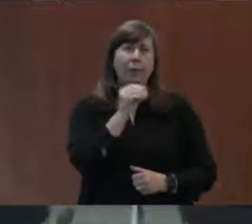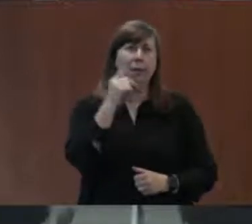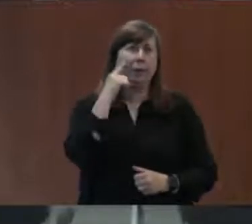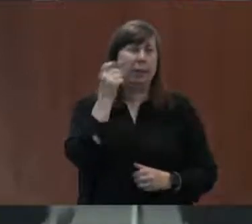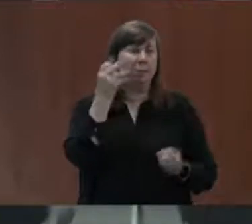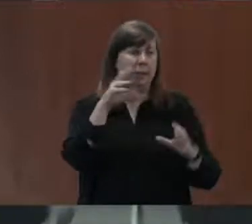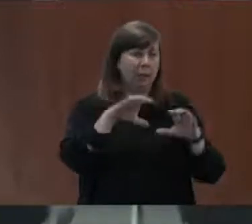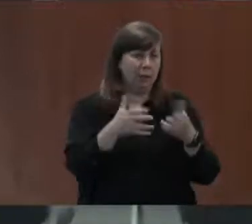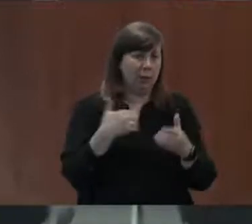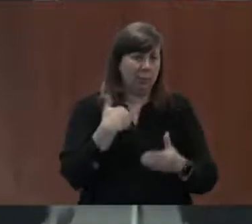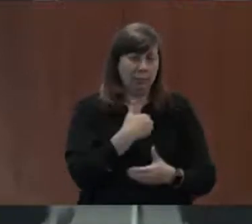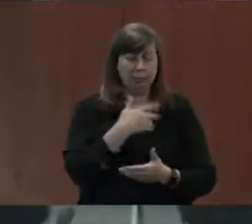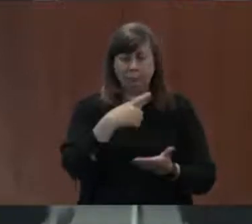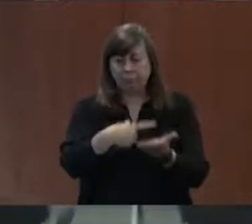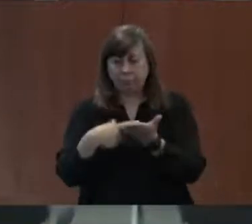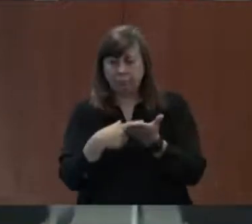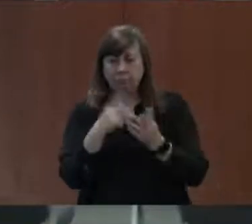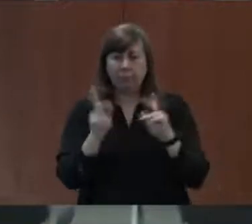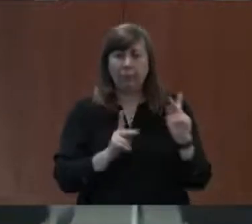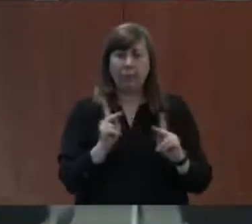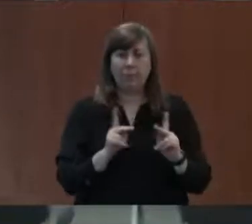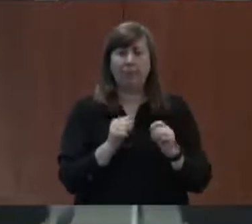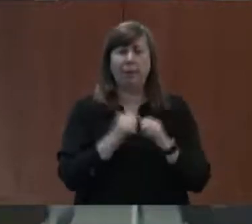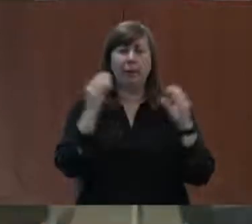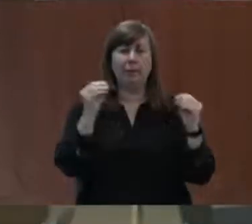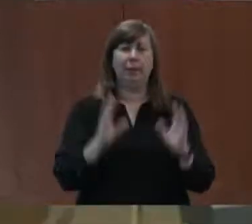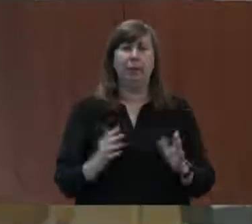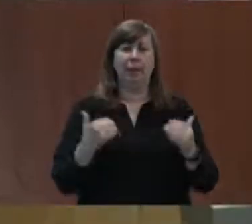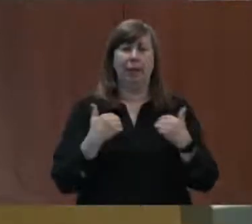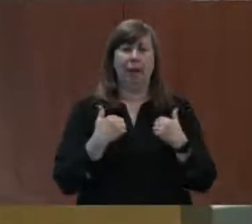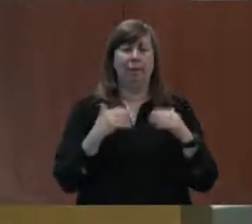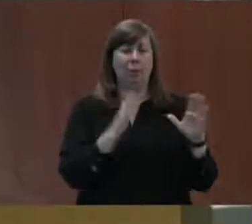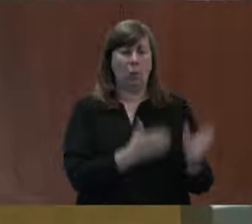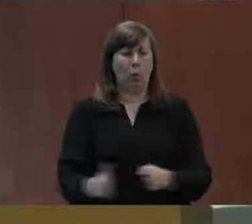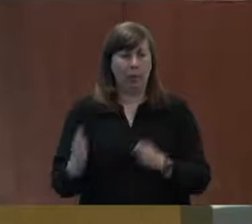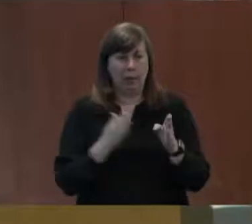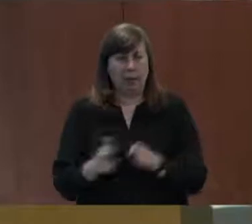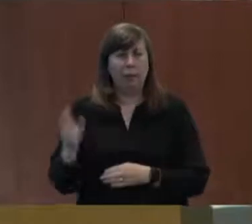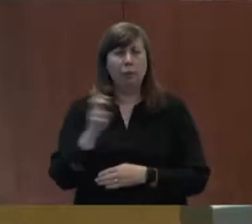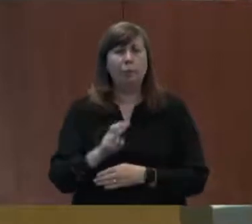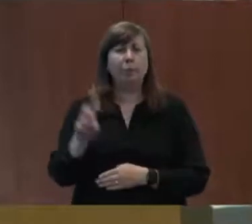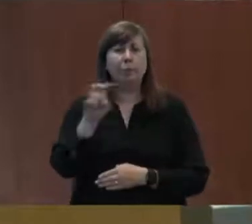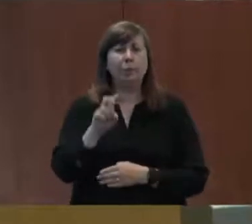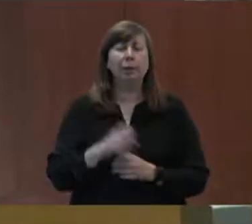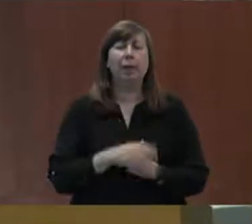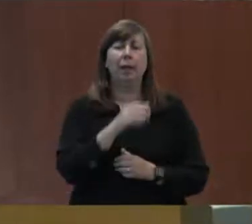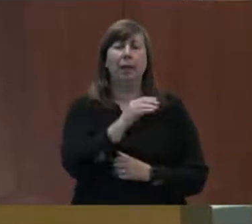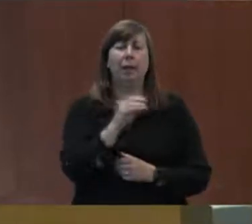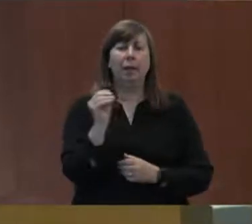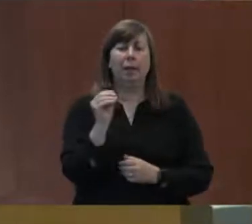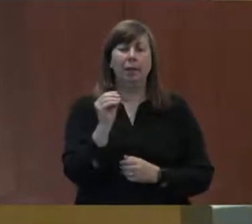many of the committee members also spoke to teachers that have organized trips.